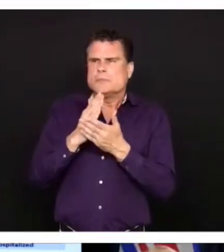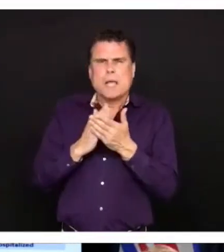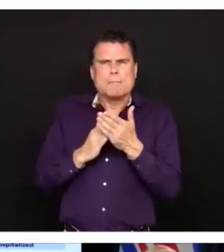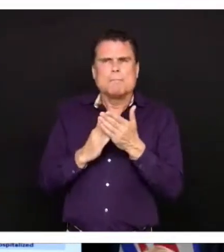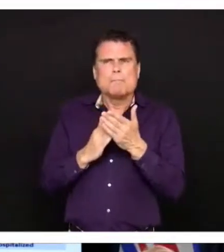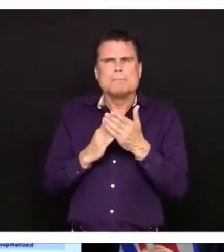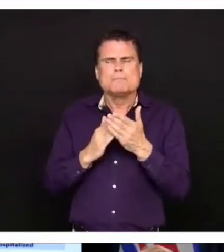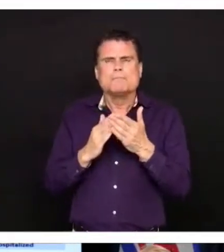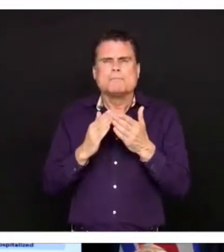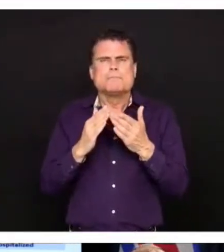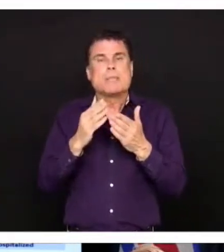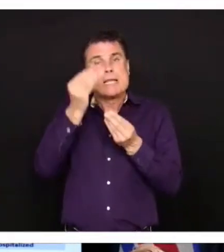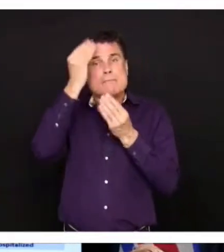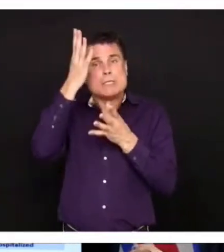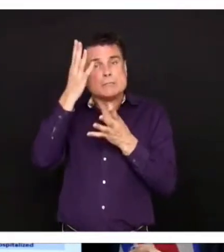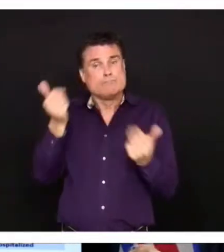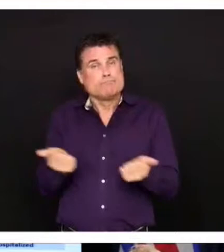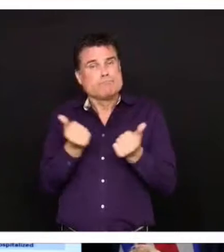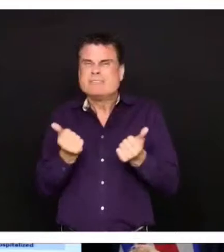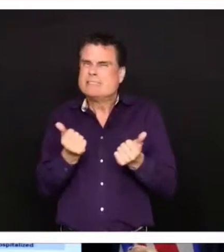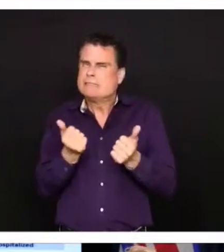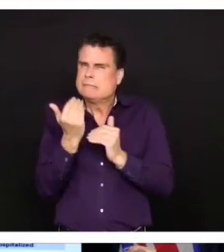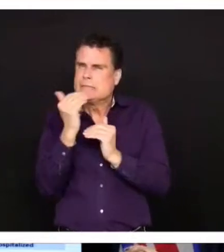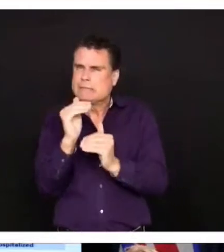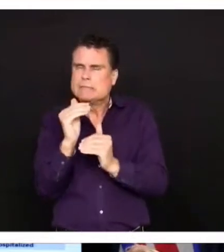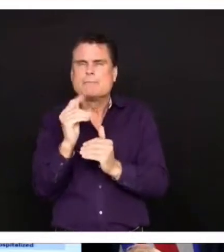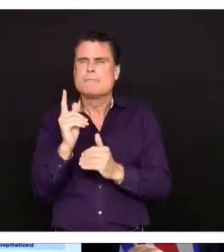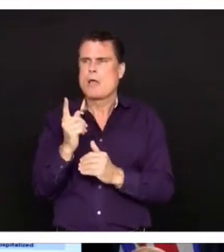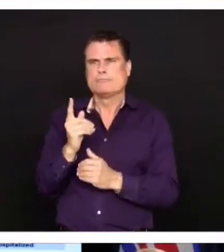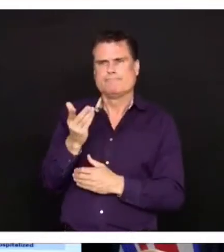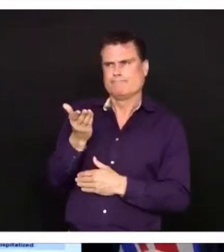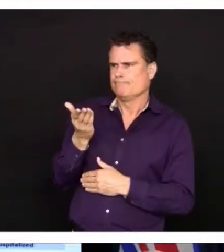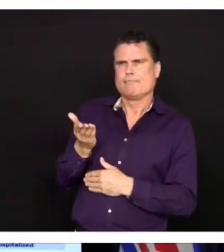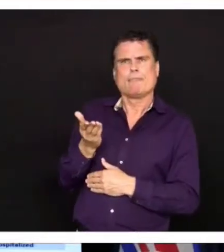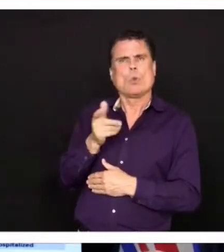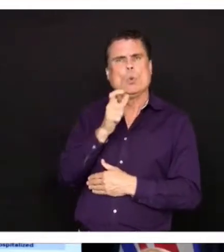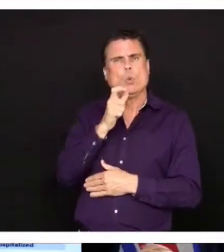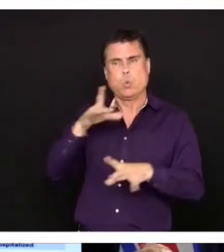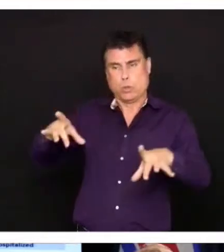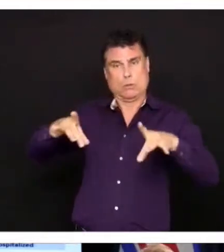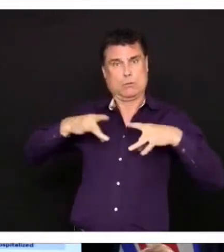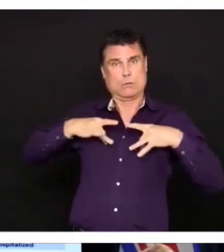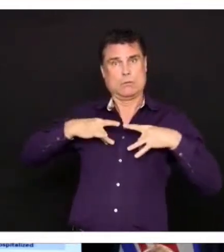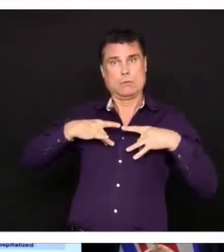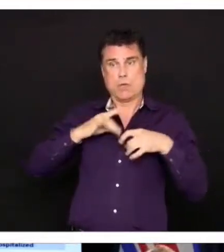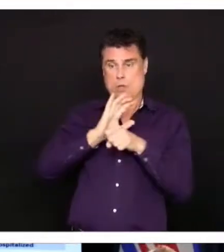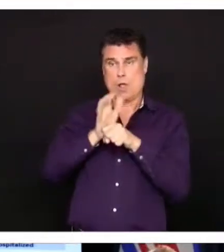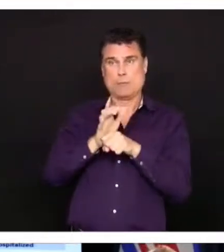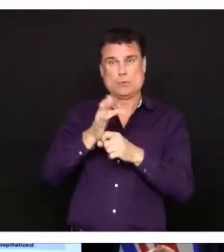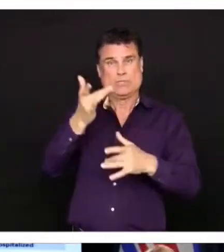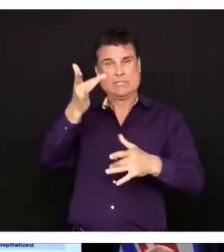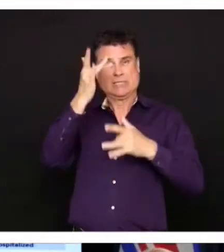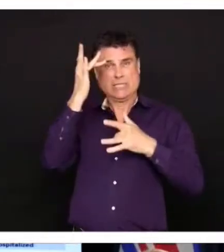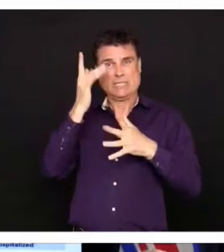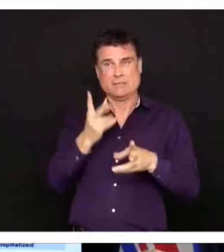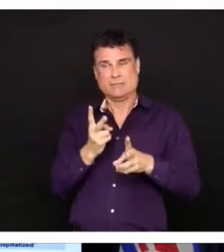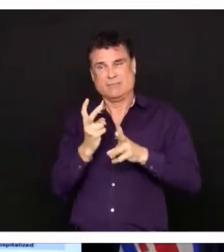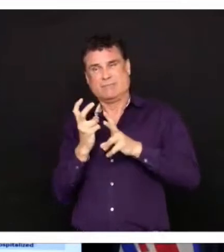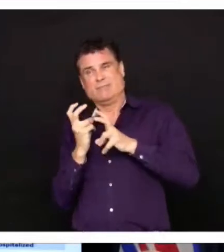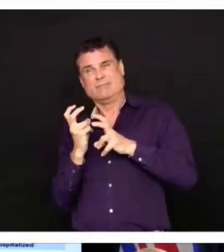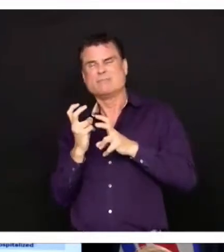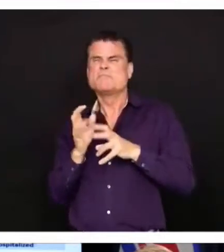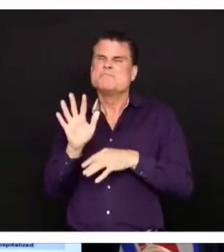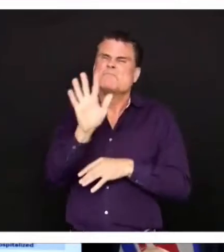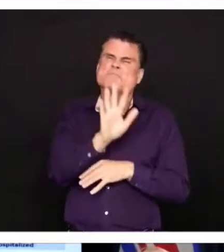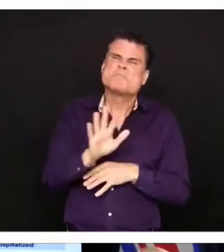one chronic condition. And those numbers go up as we get older, and we have more likely to have